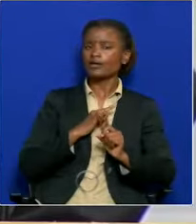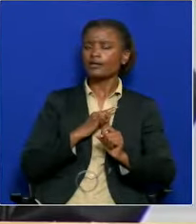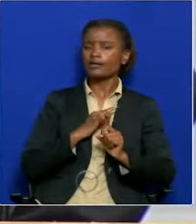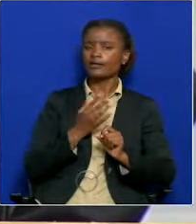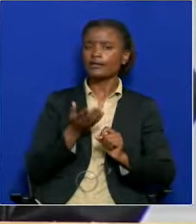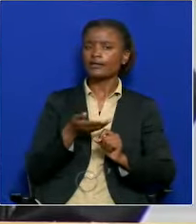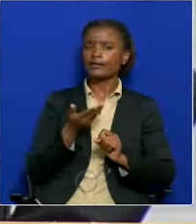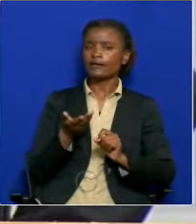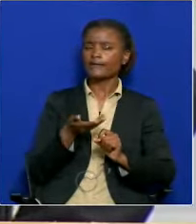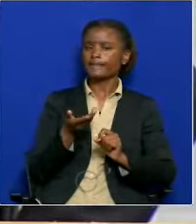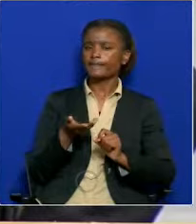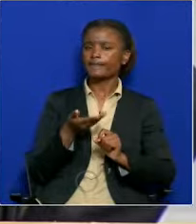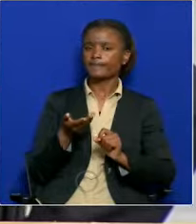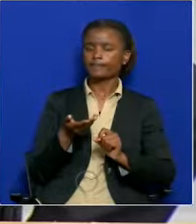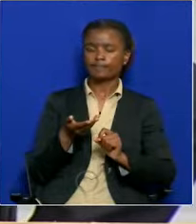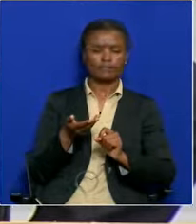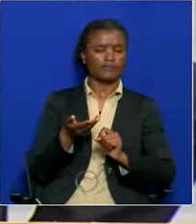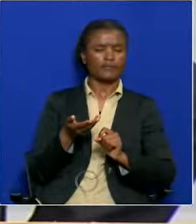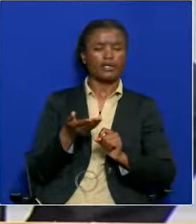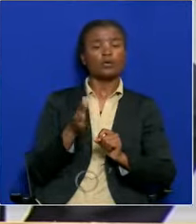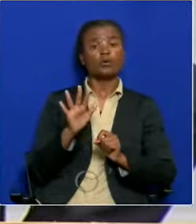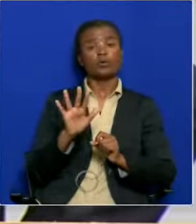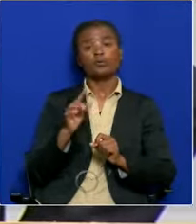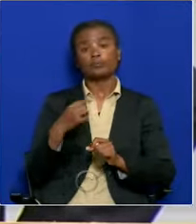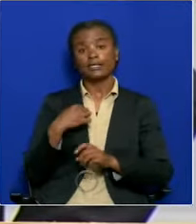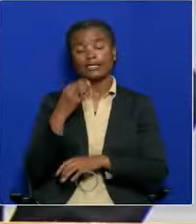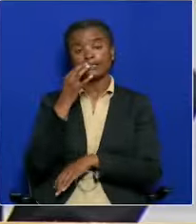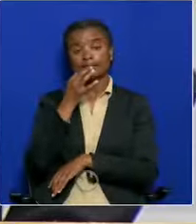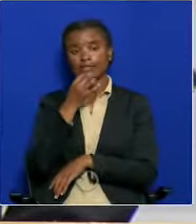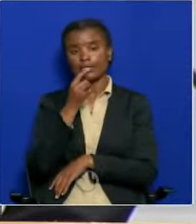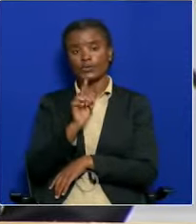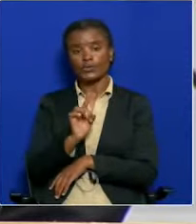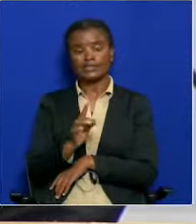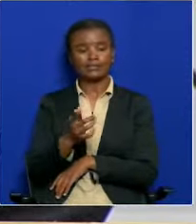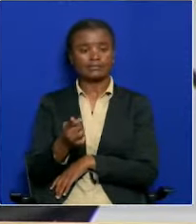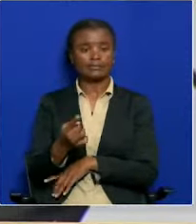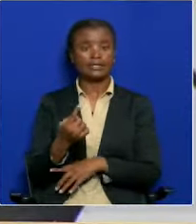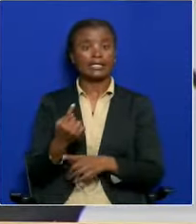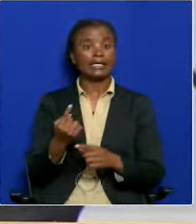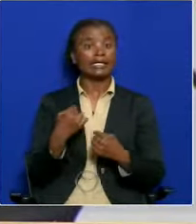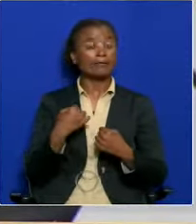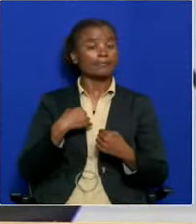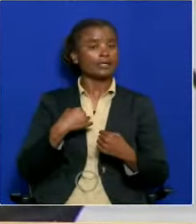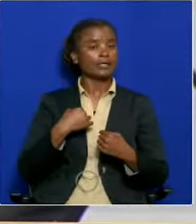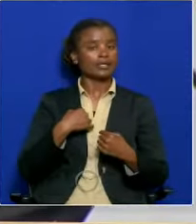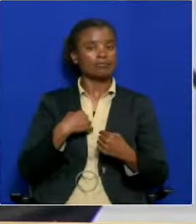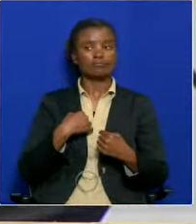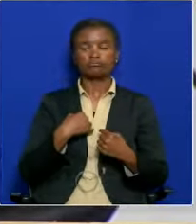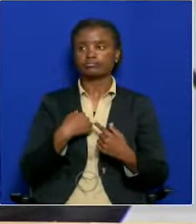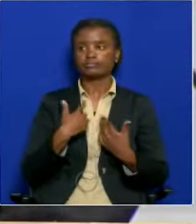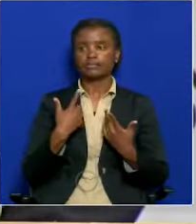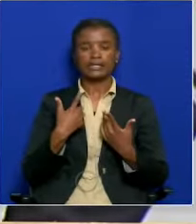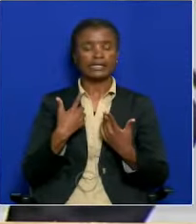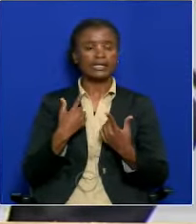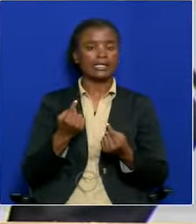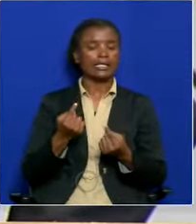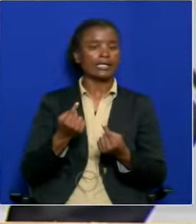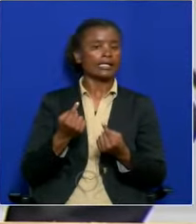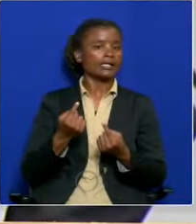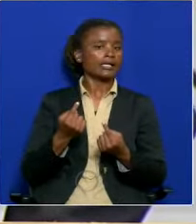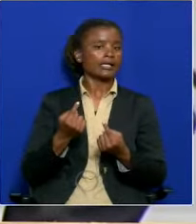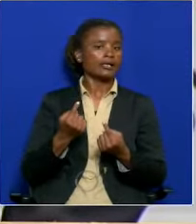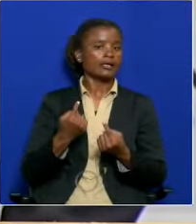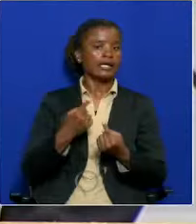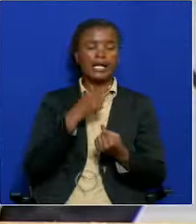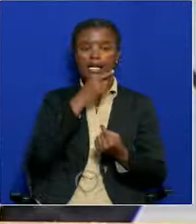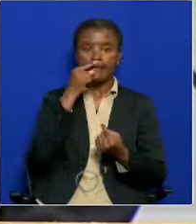or I said I resent implications or that I phoned Mr. Kaula